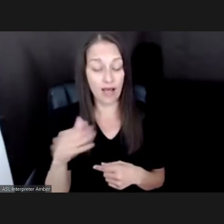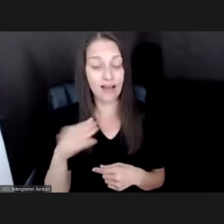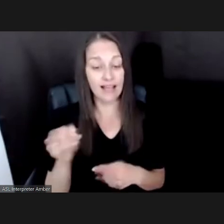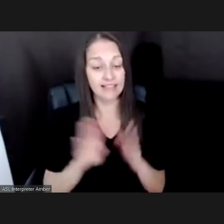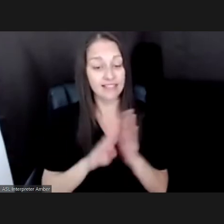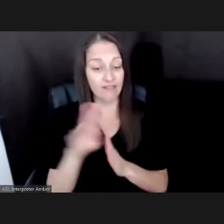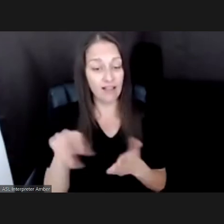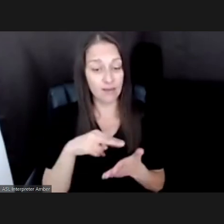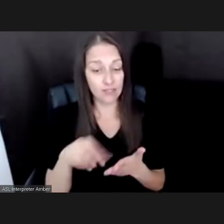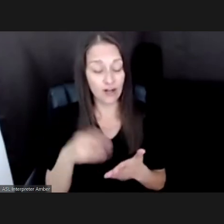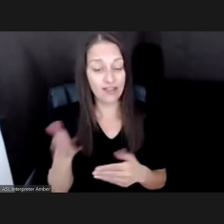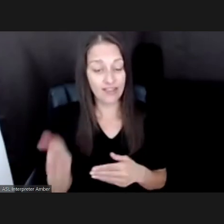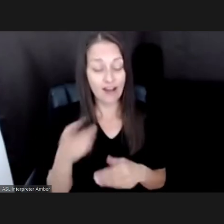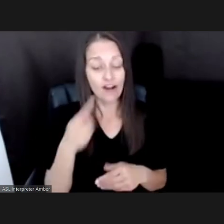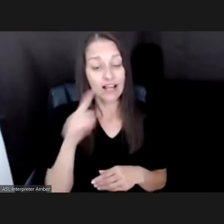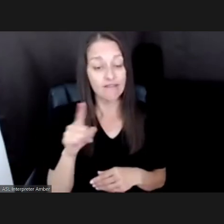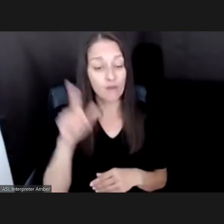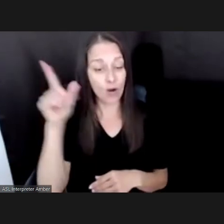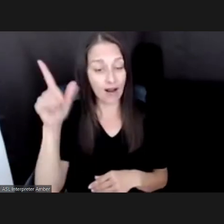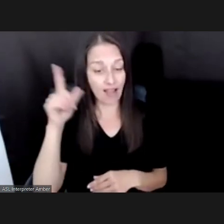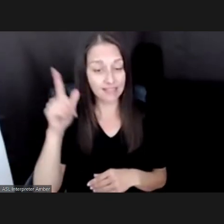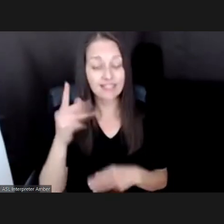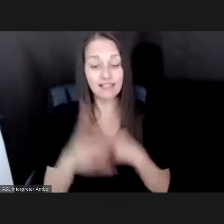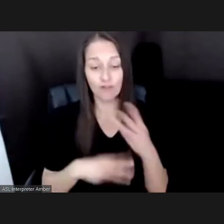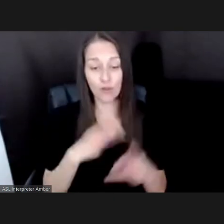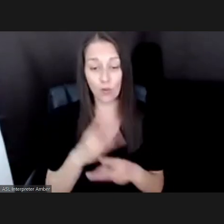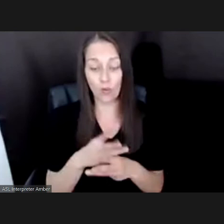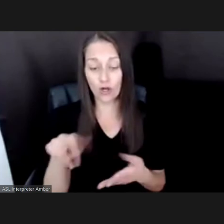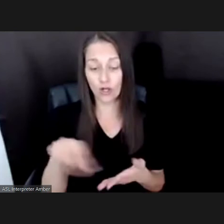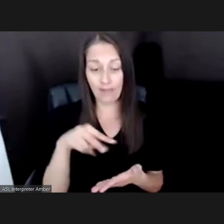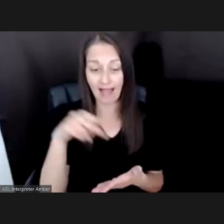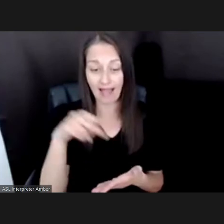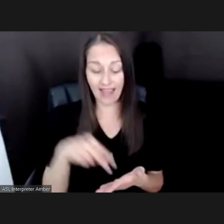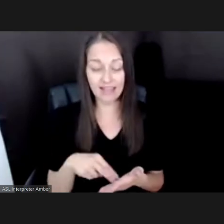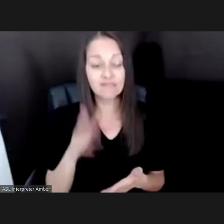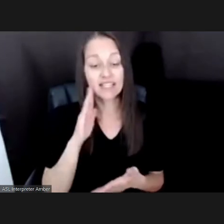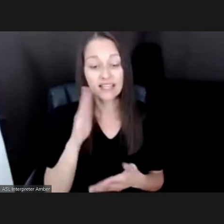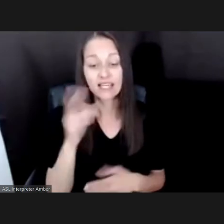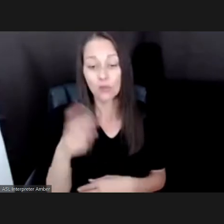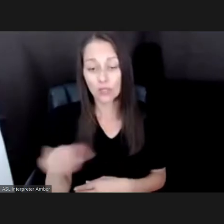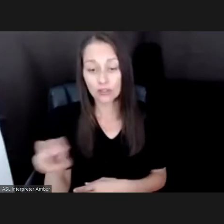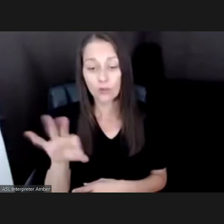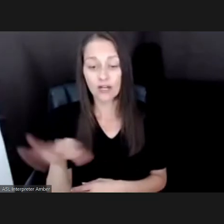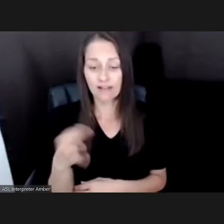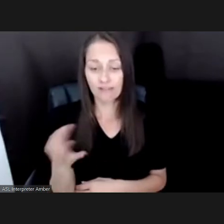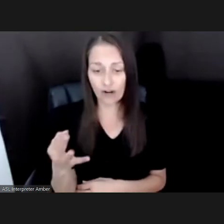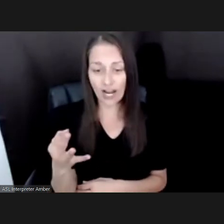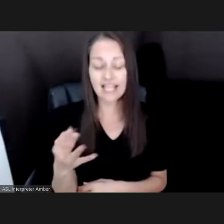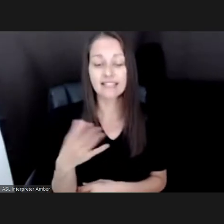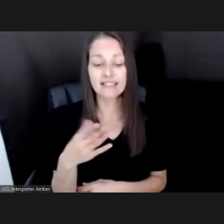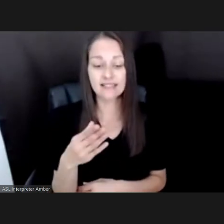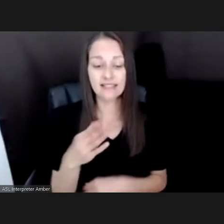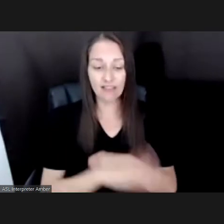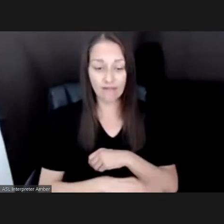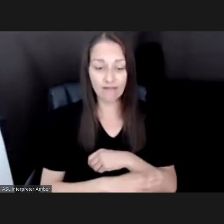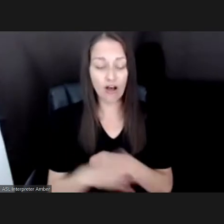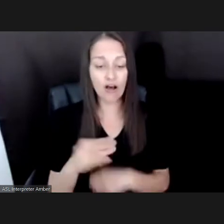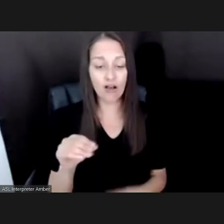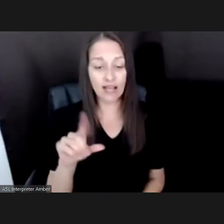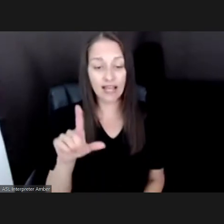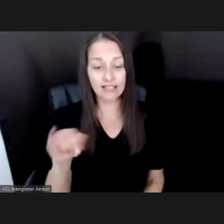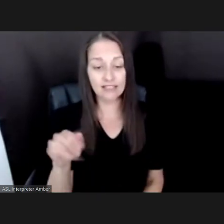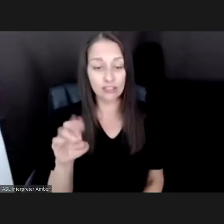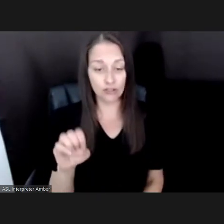Royal Ballet. The company will tour to Germany in August, France in the fall, and in June of 2022, AIM will perform